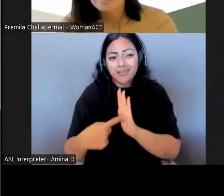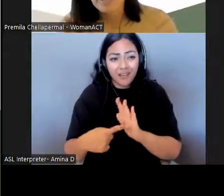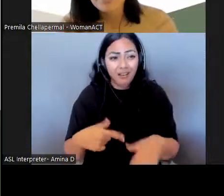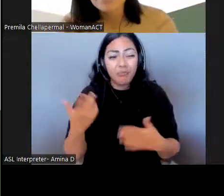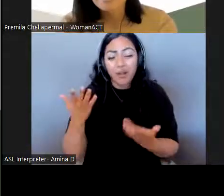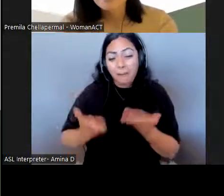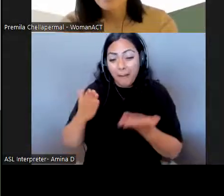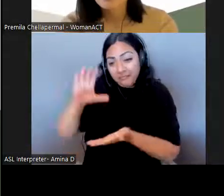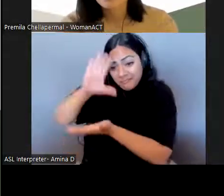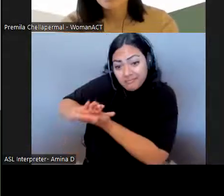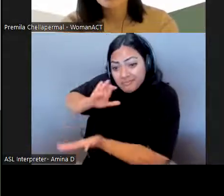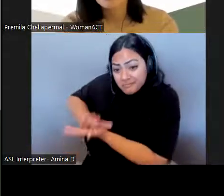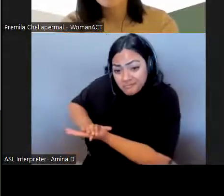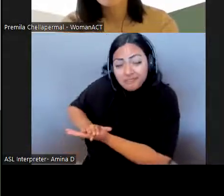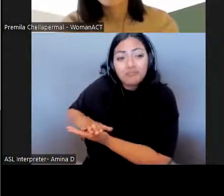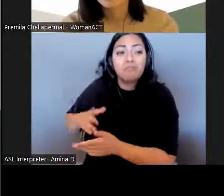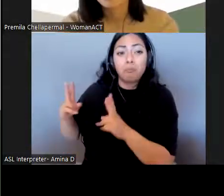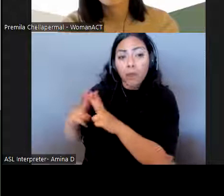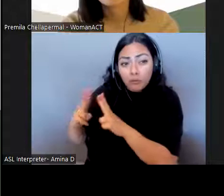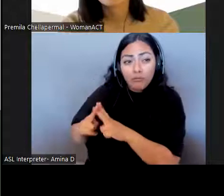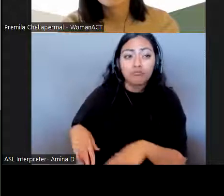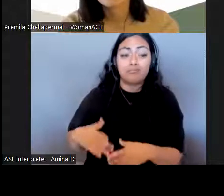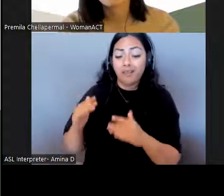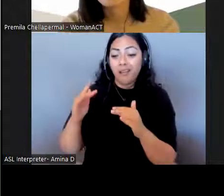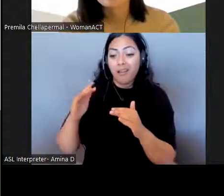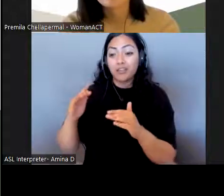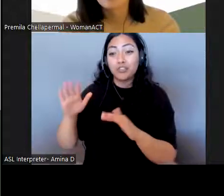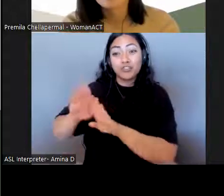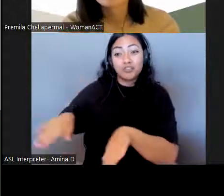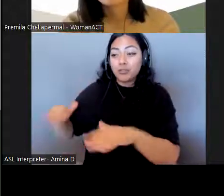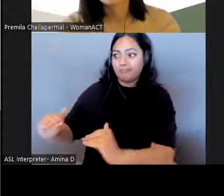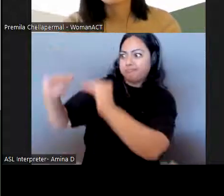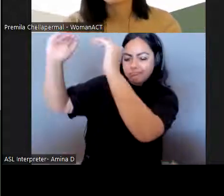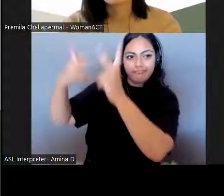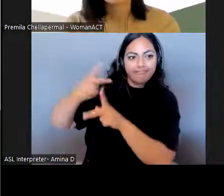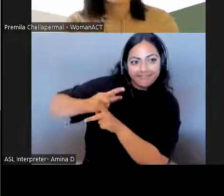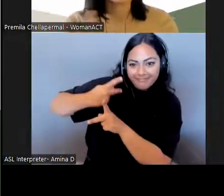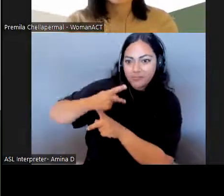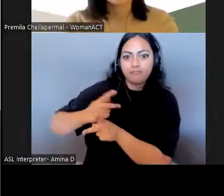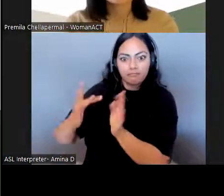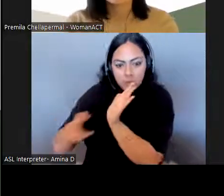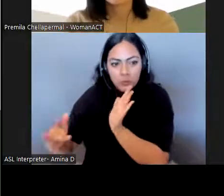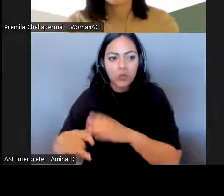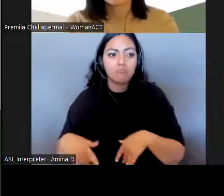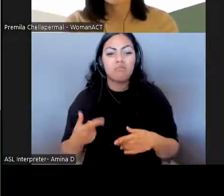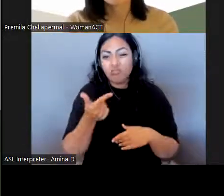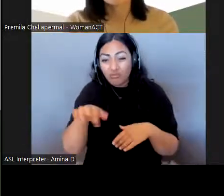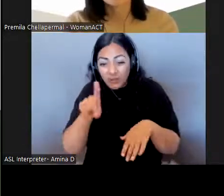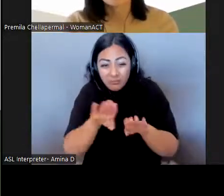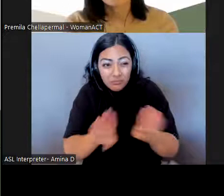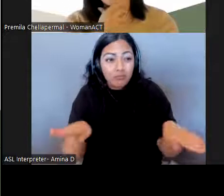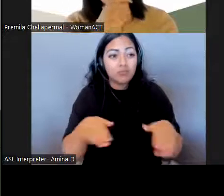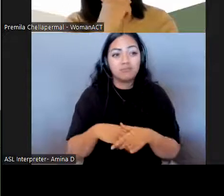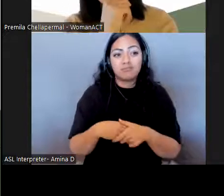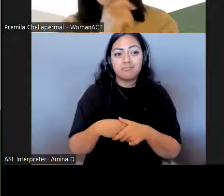partners and spouses, adult children, grandchildren, extended family and carers, and they could be simultaneously experiencing